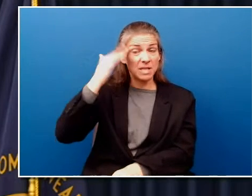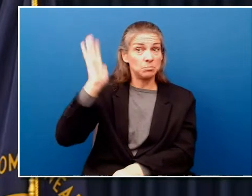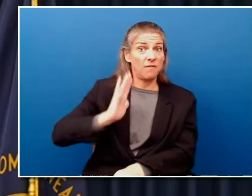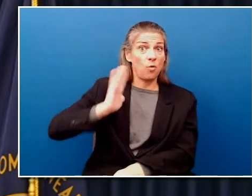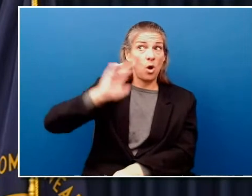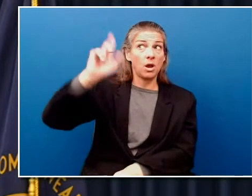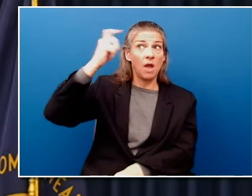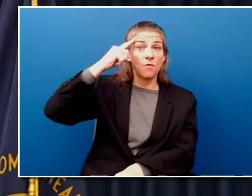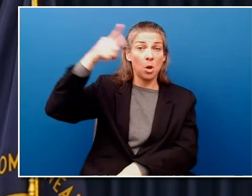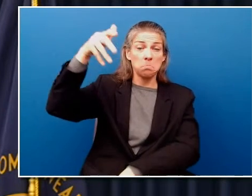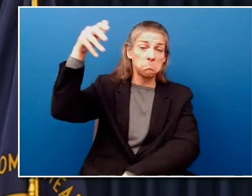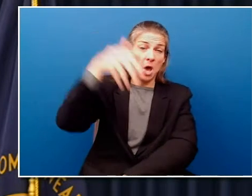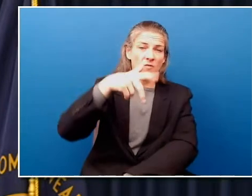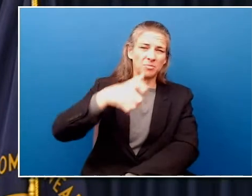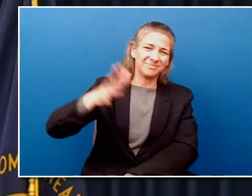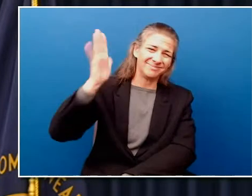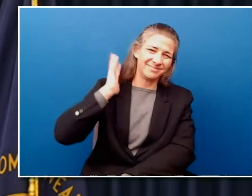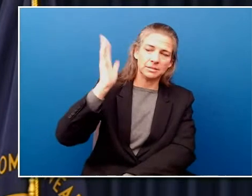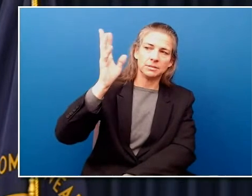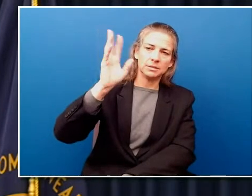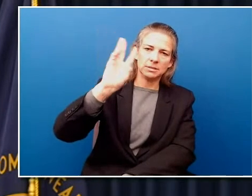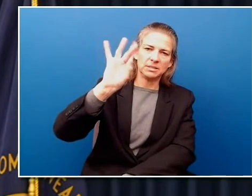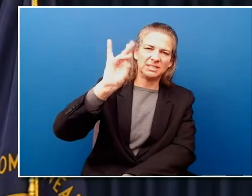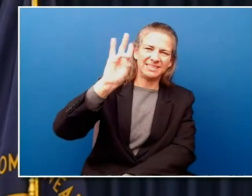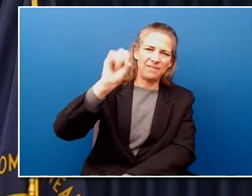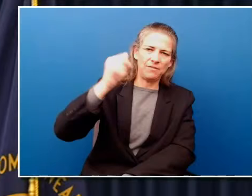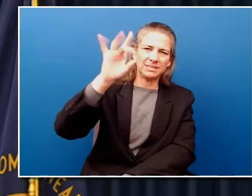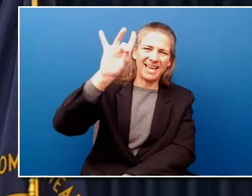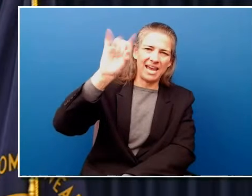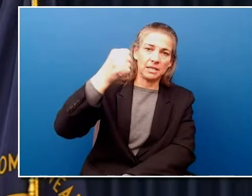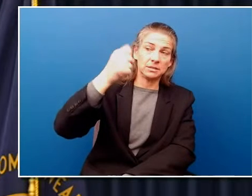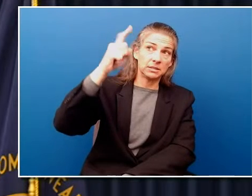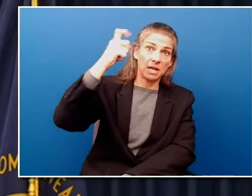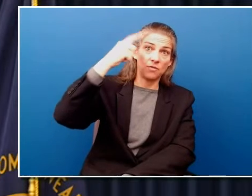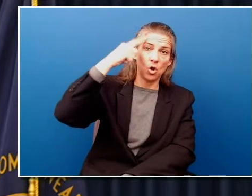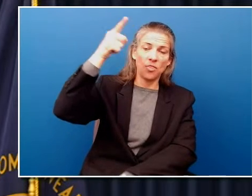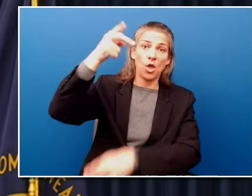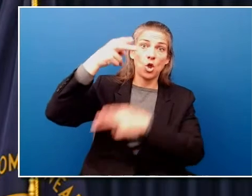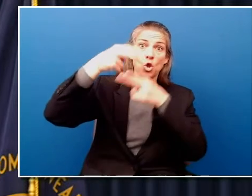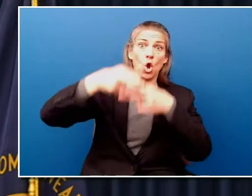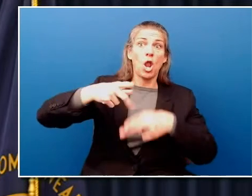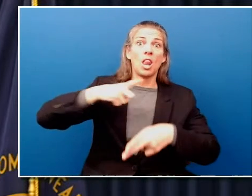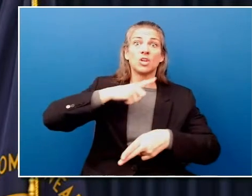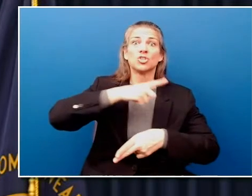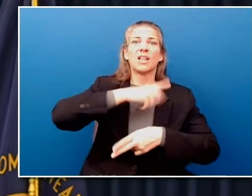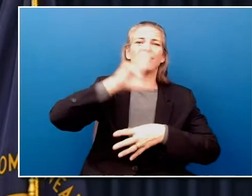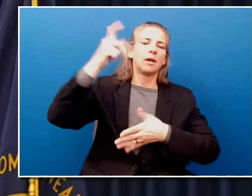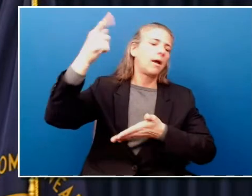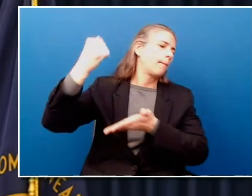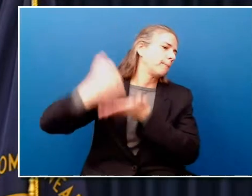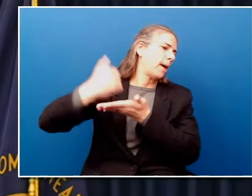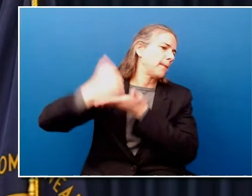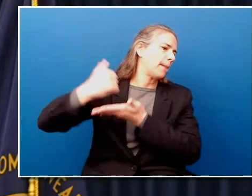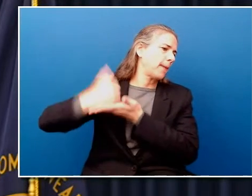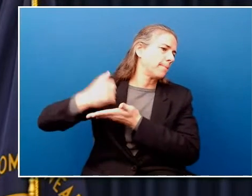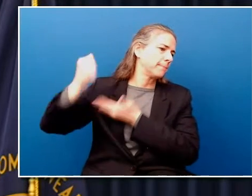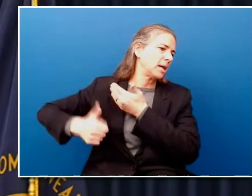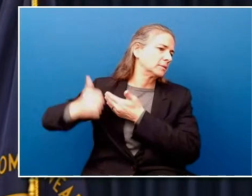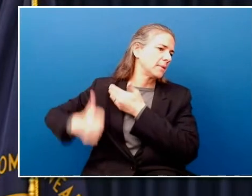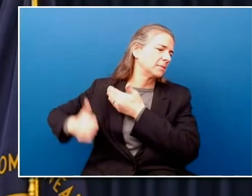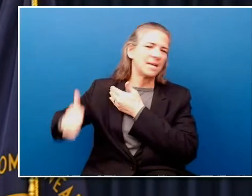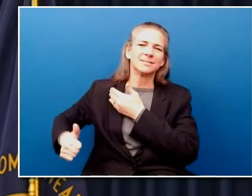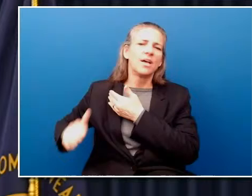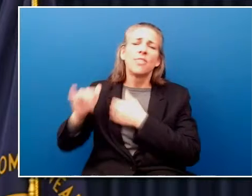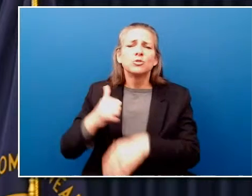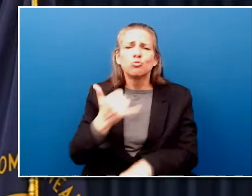from the 70s and the early 80s that in many ways they called legislation a rubber stamp, and that's wrong. But what I think we have seen